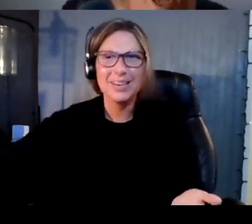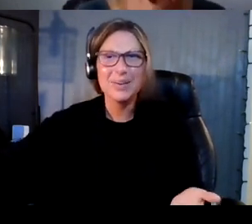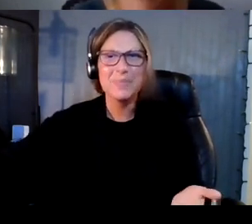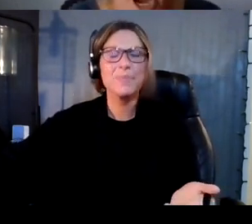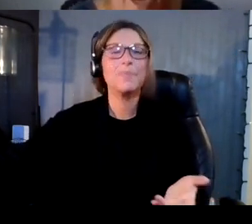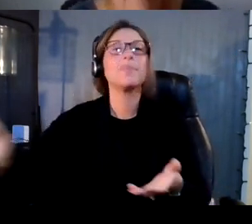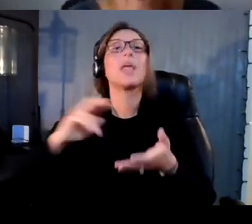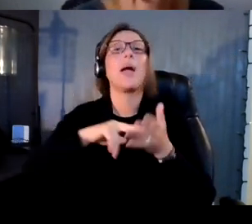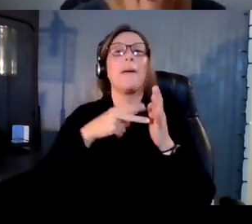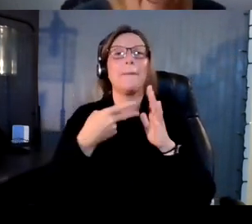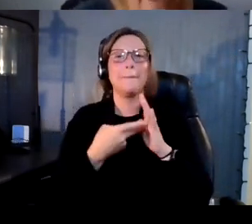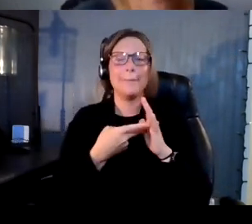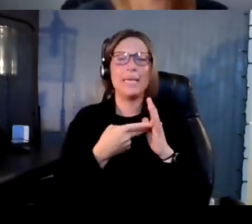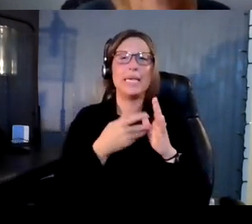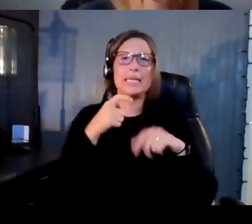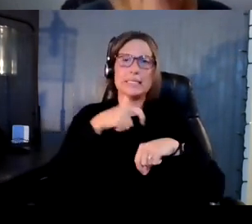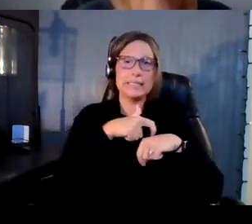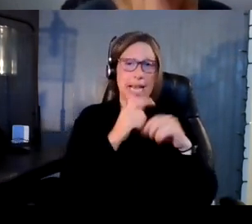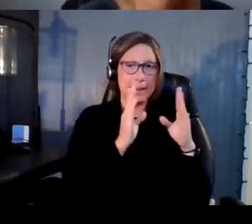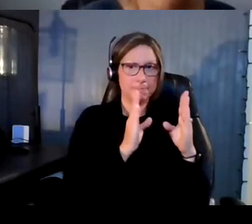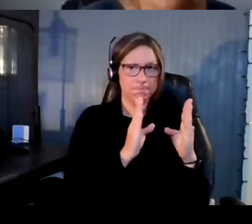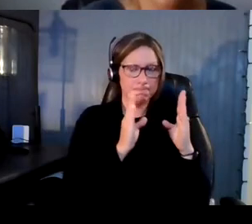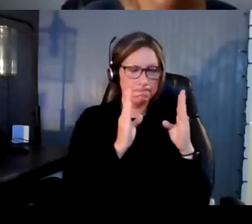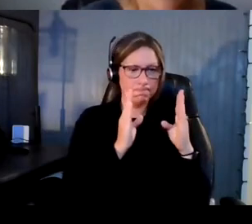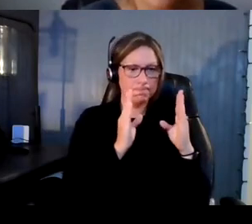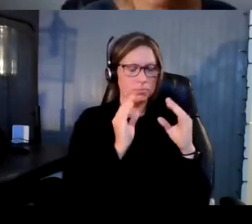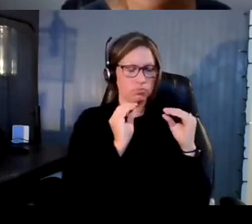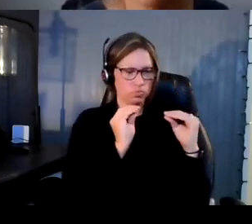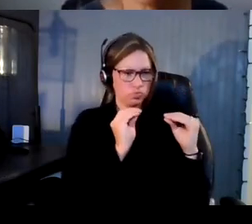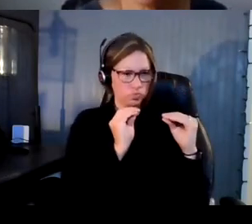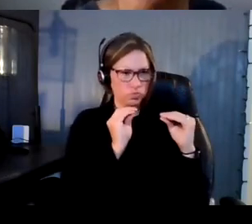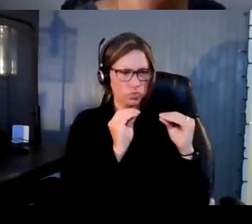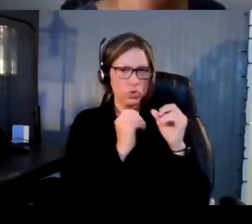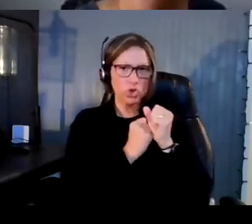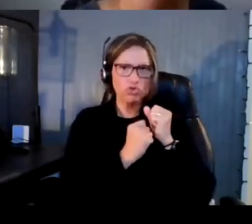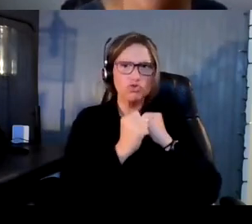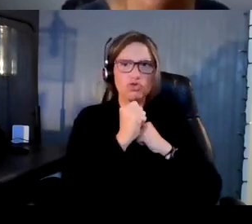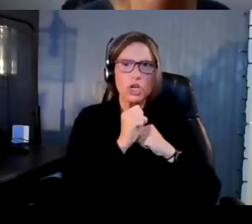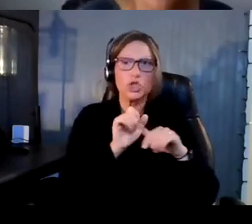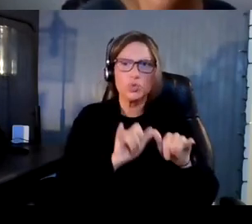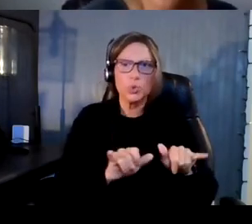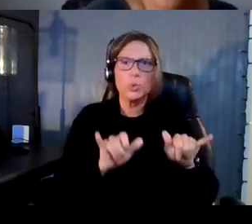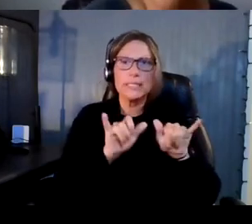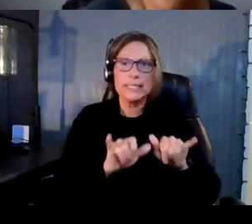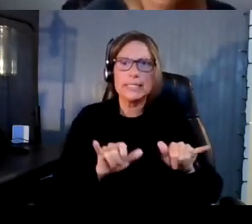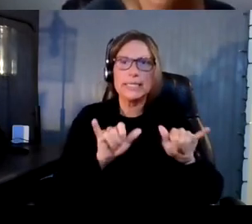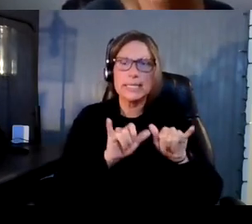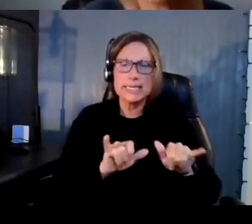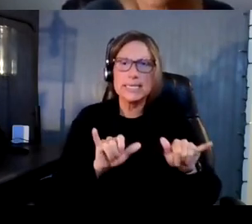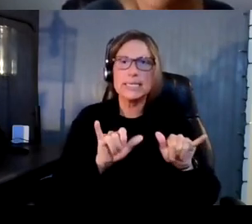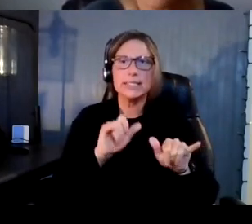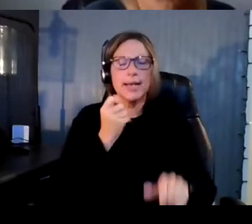of time in their day and really make structured routines out of them so that they